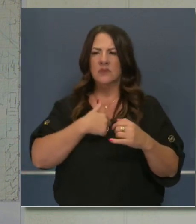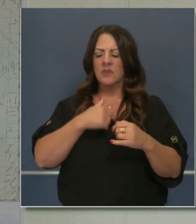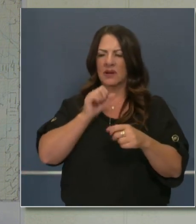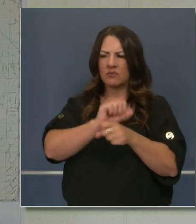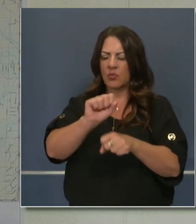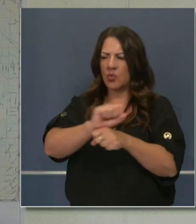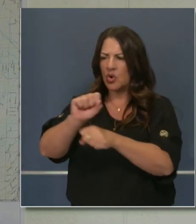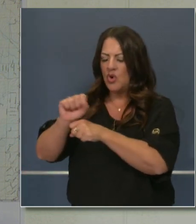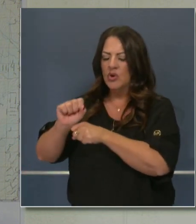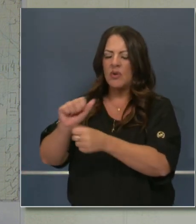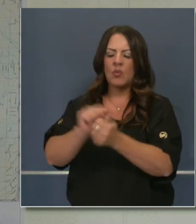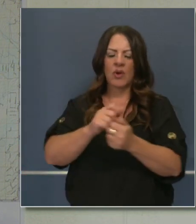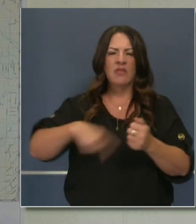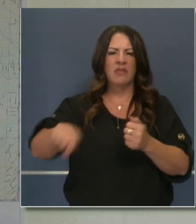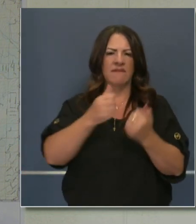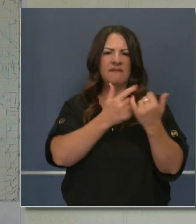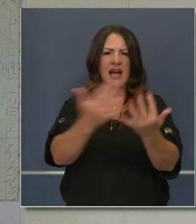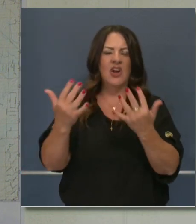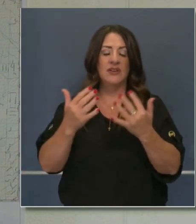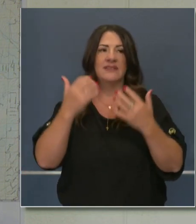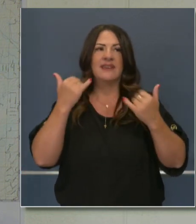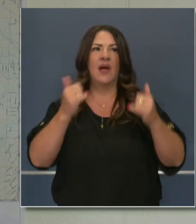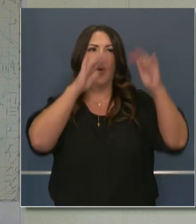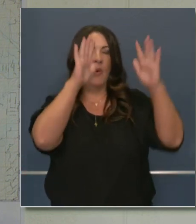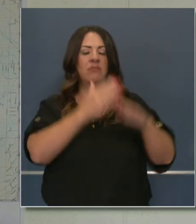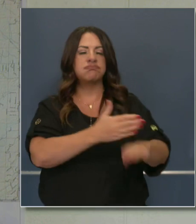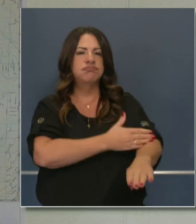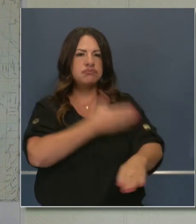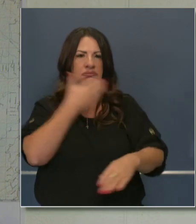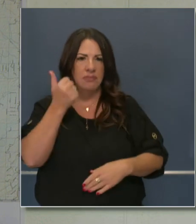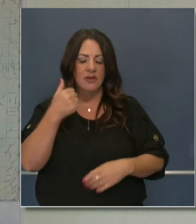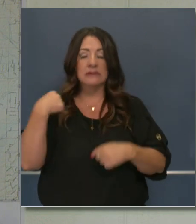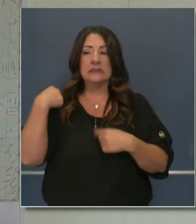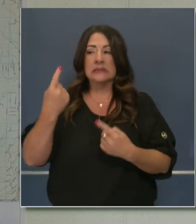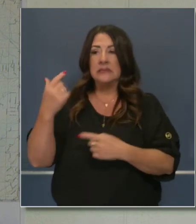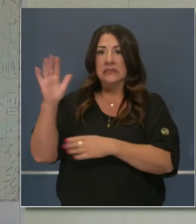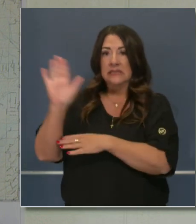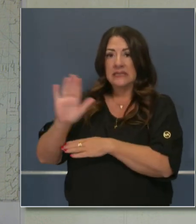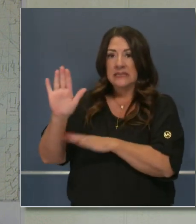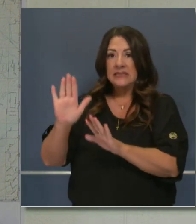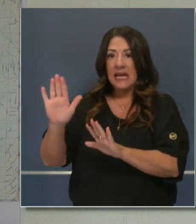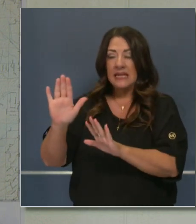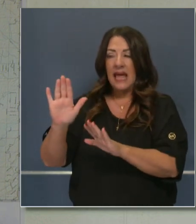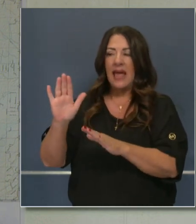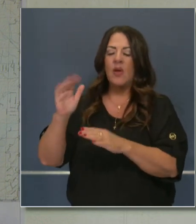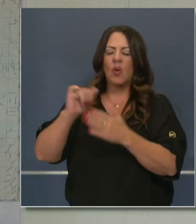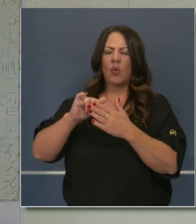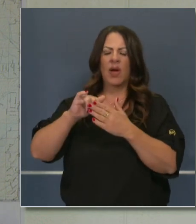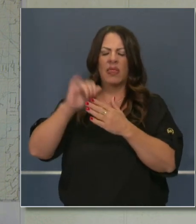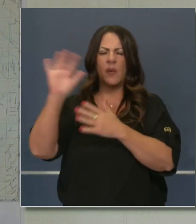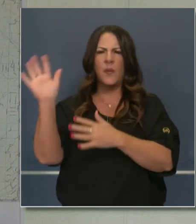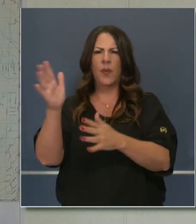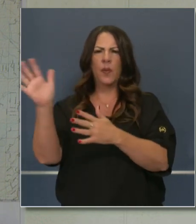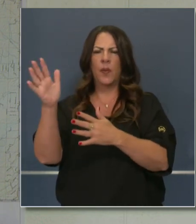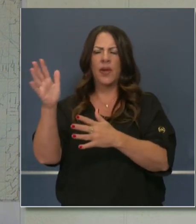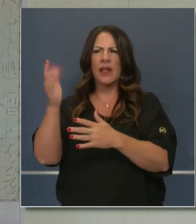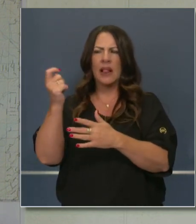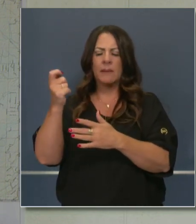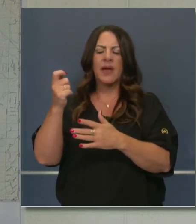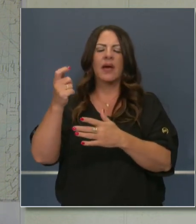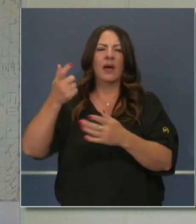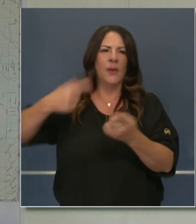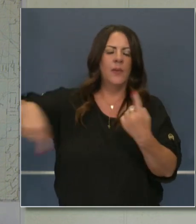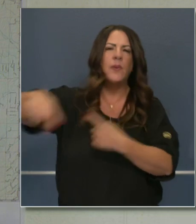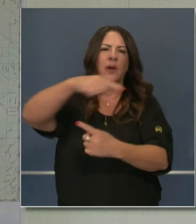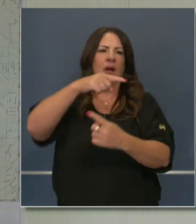with the weather, it's been our friend. After Sunday, with the amount of the speed of the north winds and what caused this incident, it's turned around and actually helped us